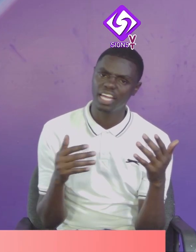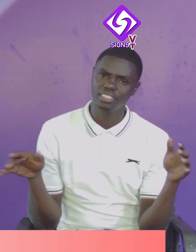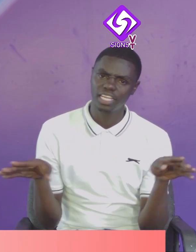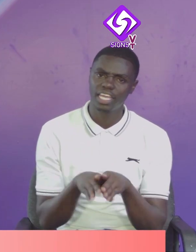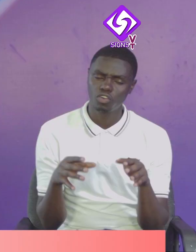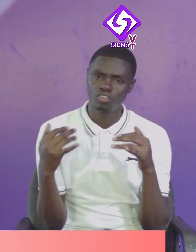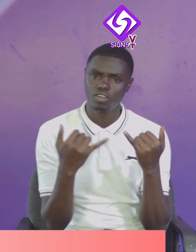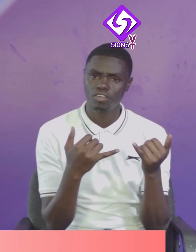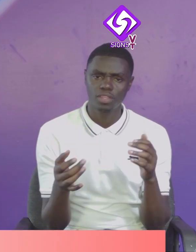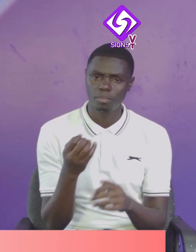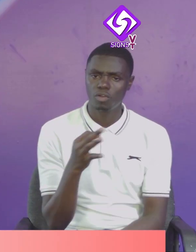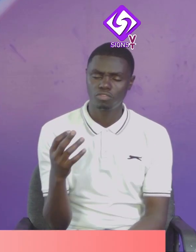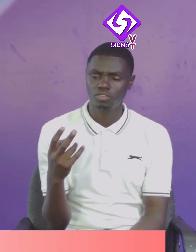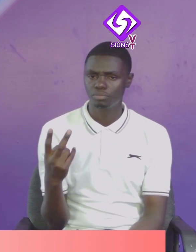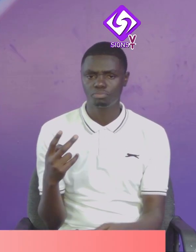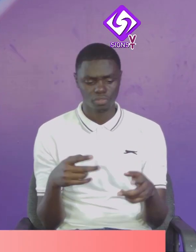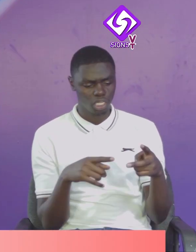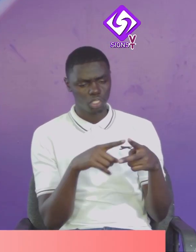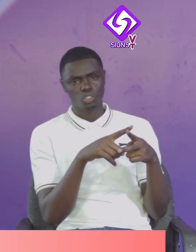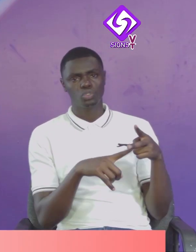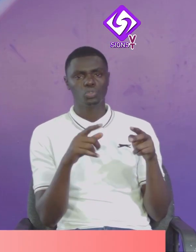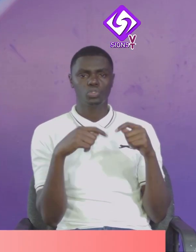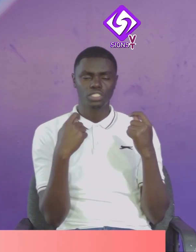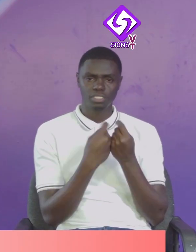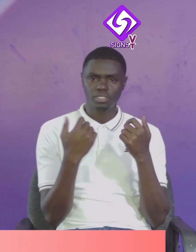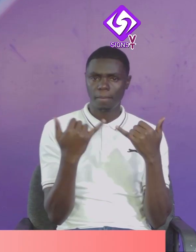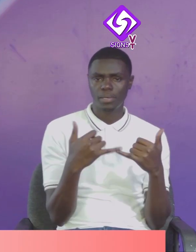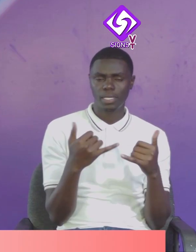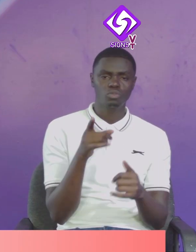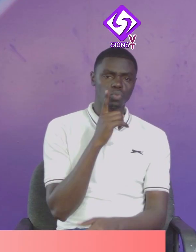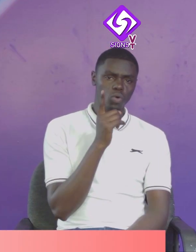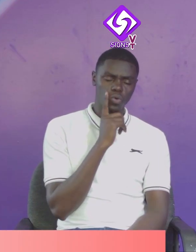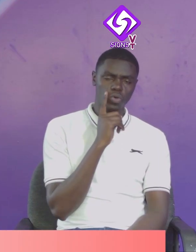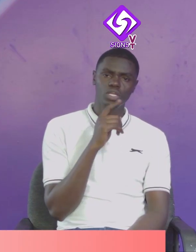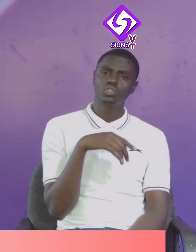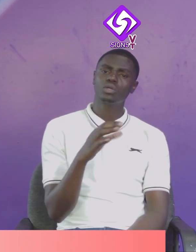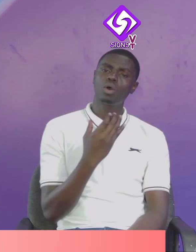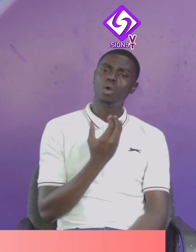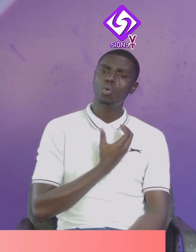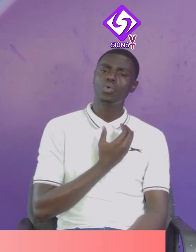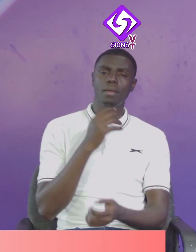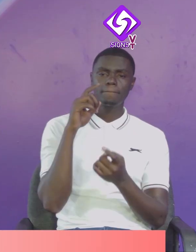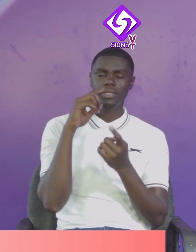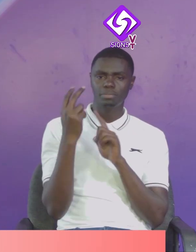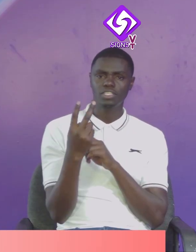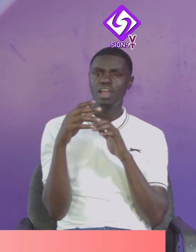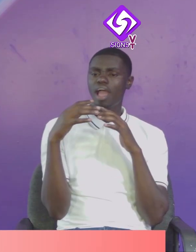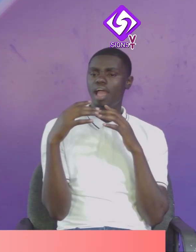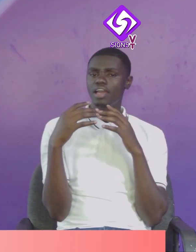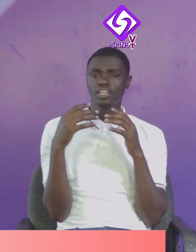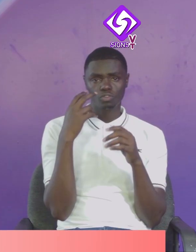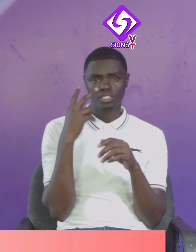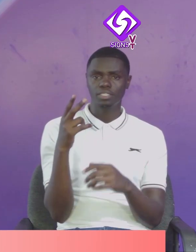these two teams are also playing tomorrow. And in your own perspective, the way Republic of Ireland played against Portugal, can they come